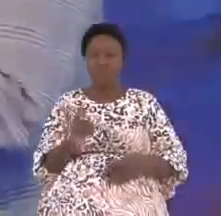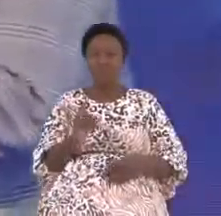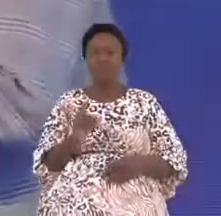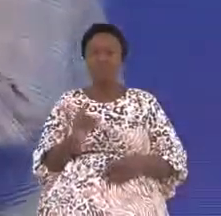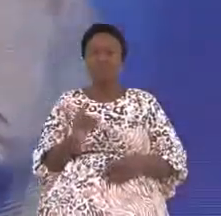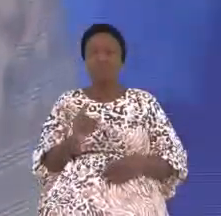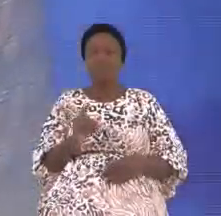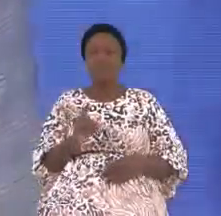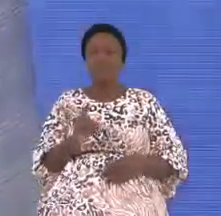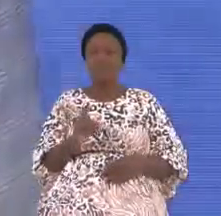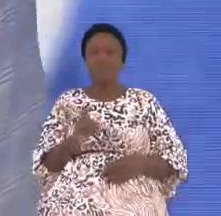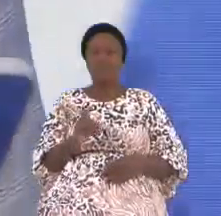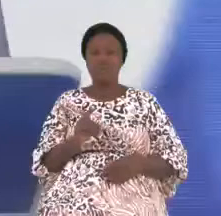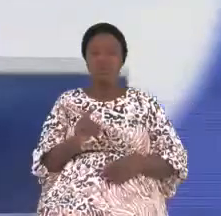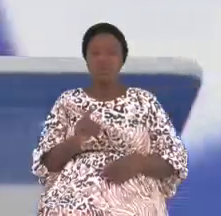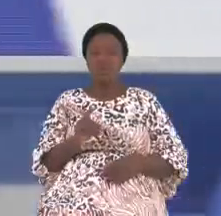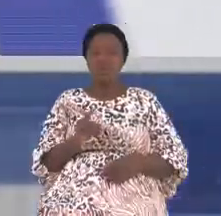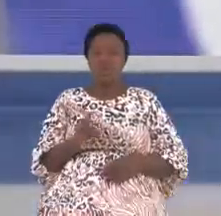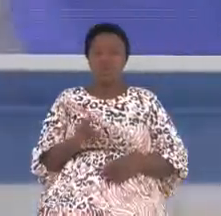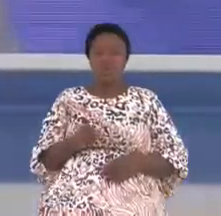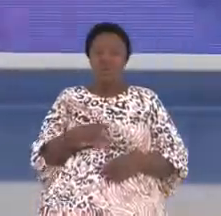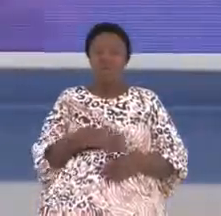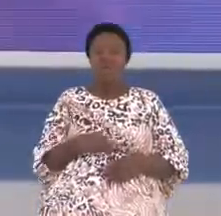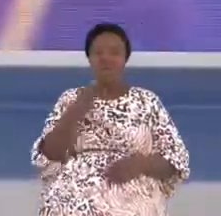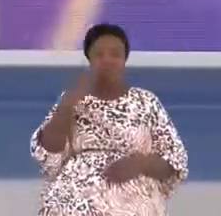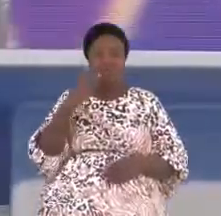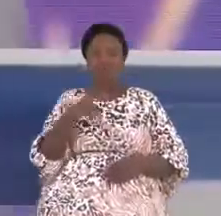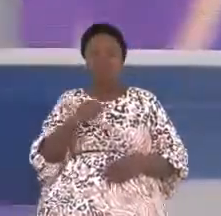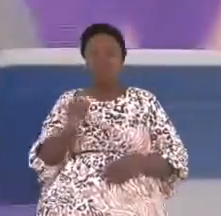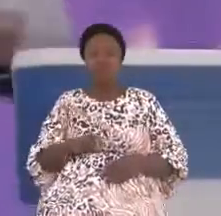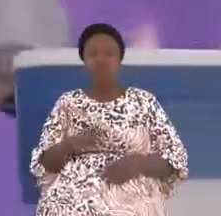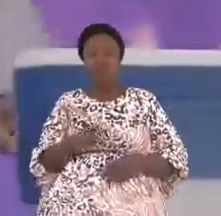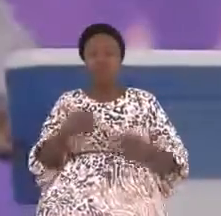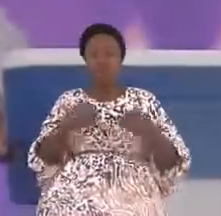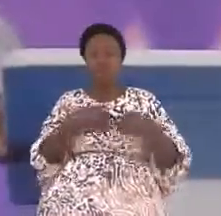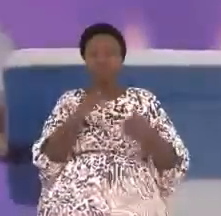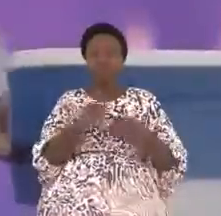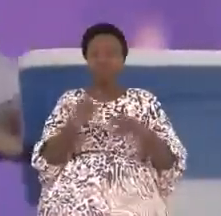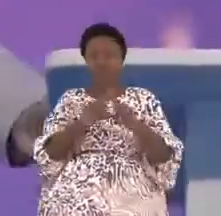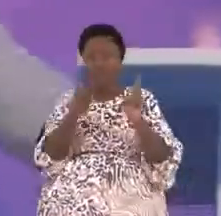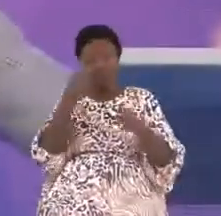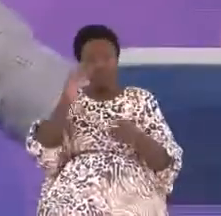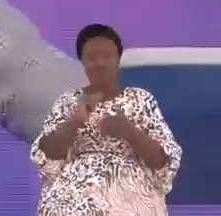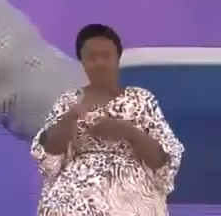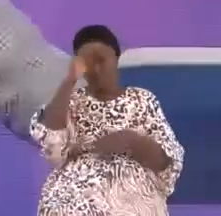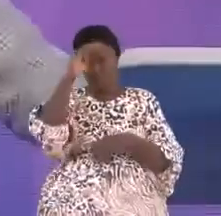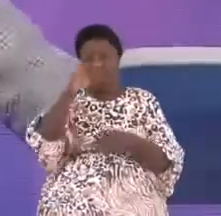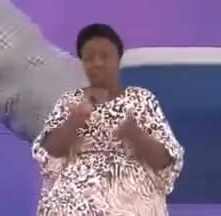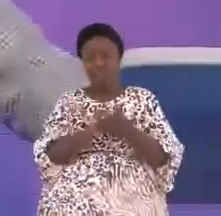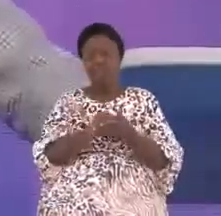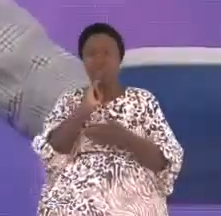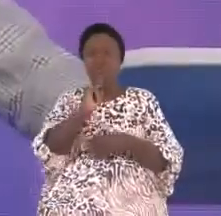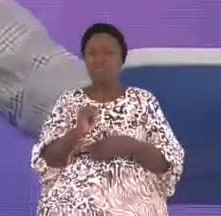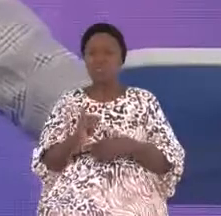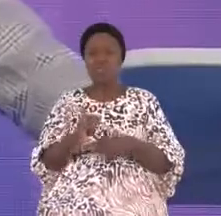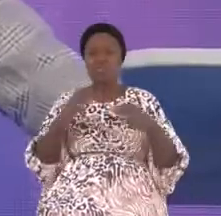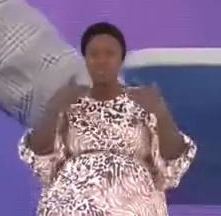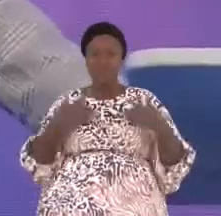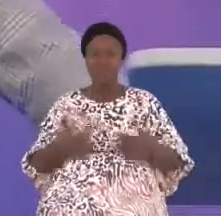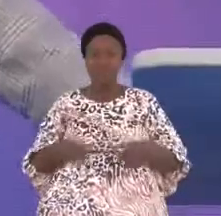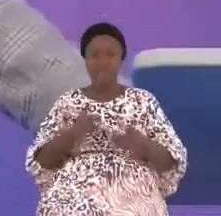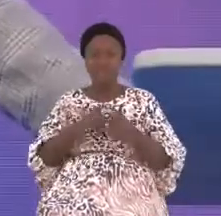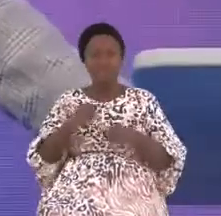unique well that might be different for that man be who gets discouraged and he doesn't say